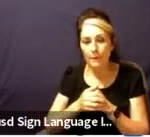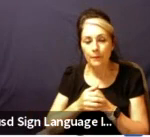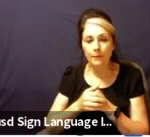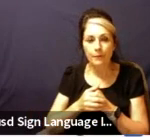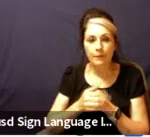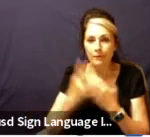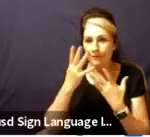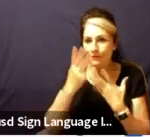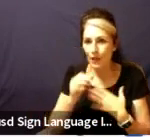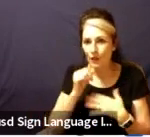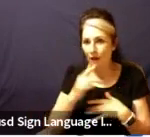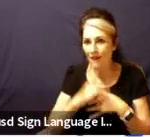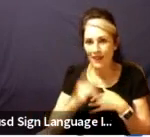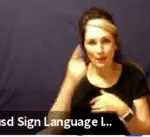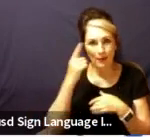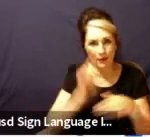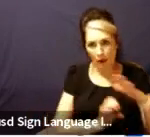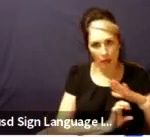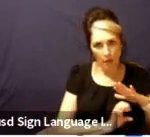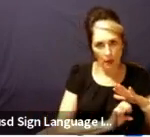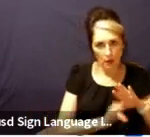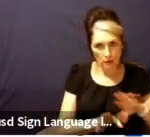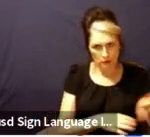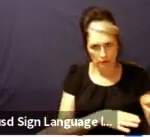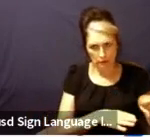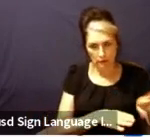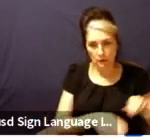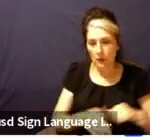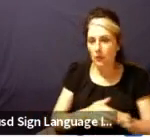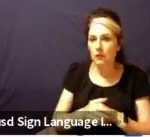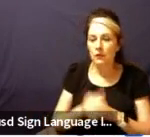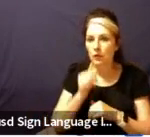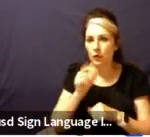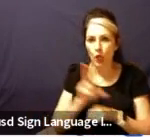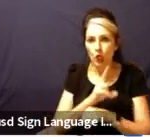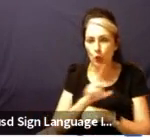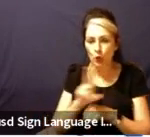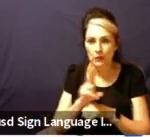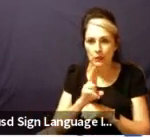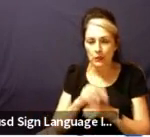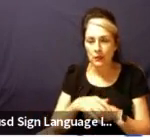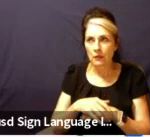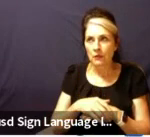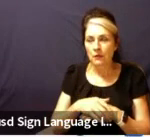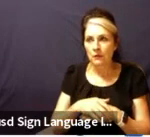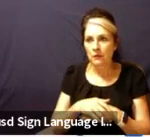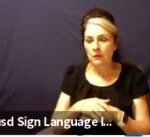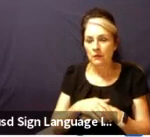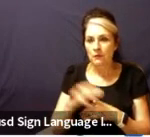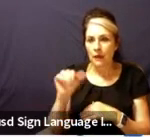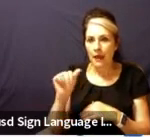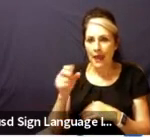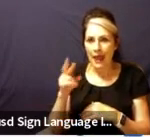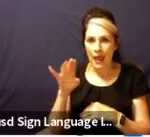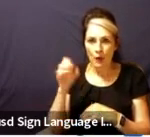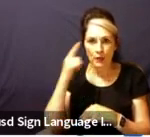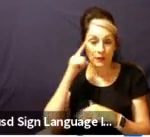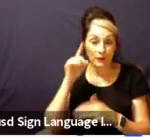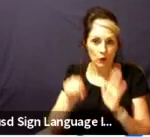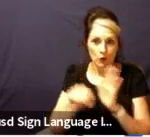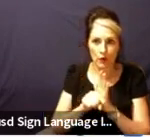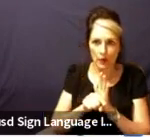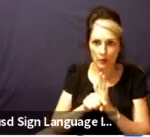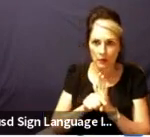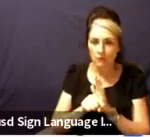Unfortunately, it's not going to be available for elementary schools because of the fact that they're not using um, Aries for grading.